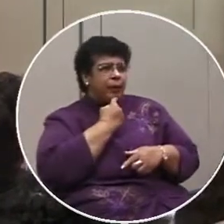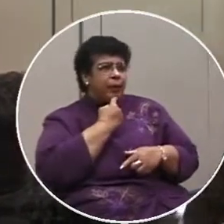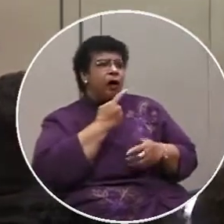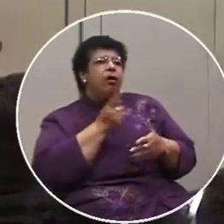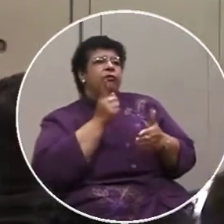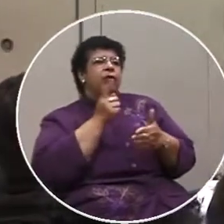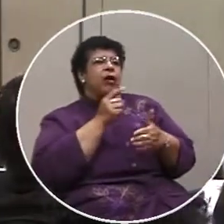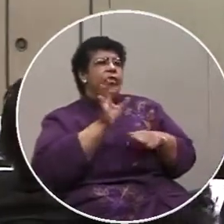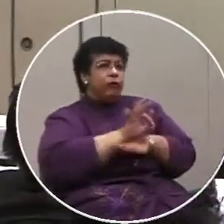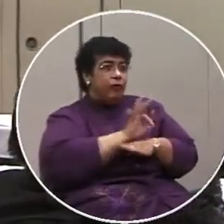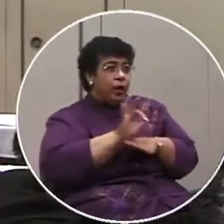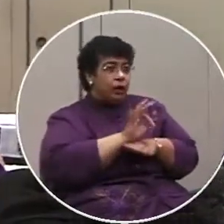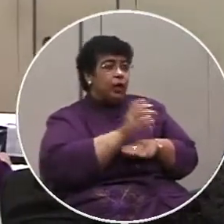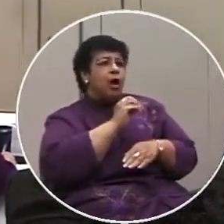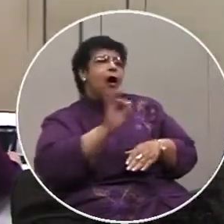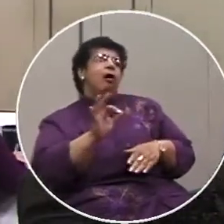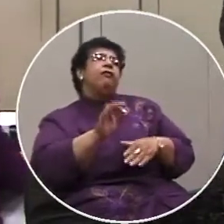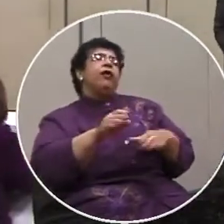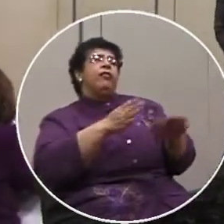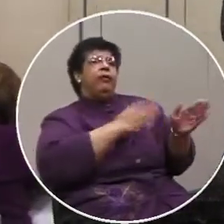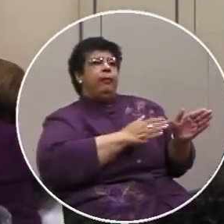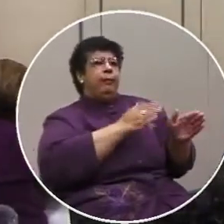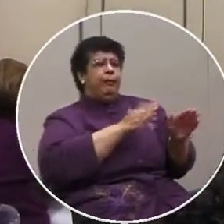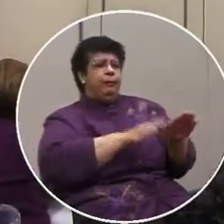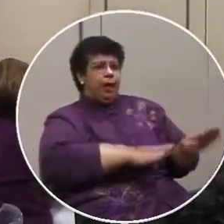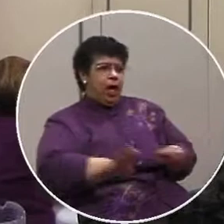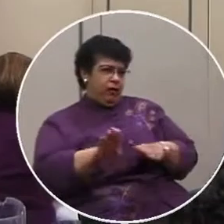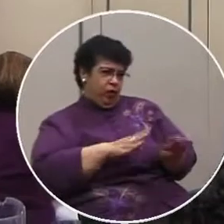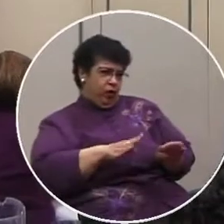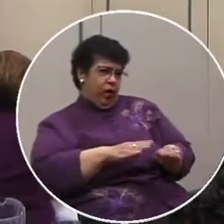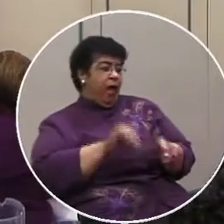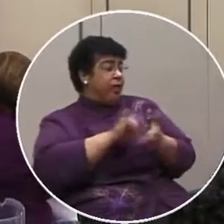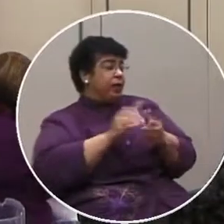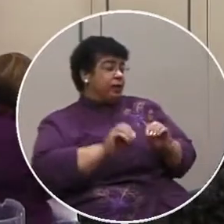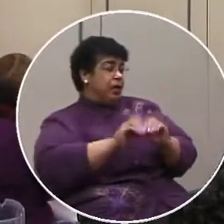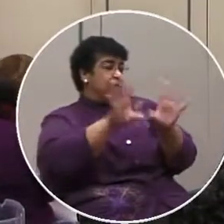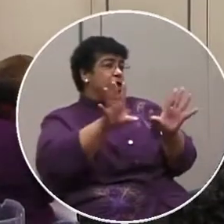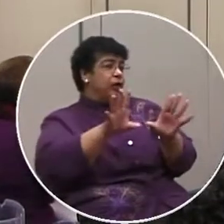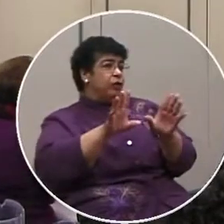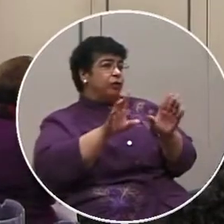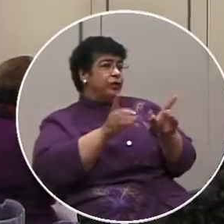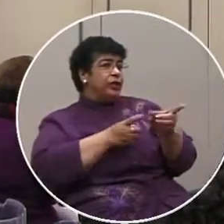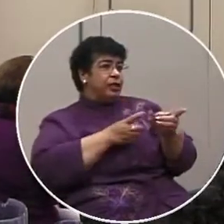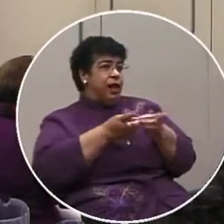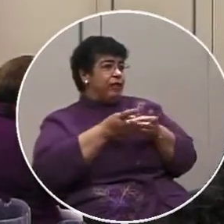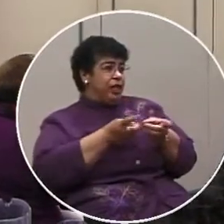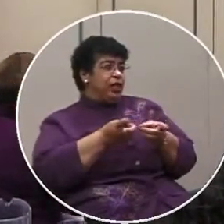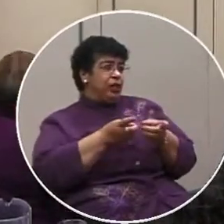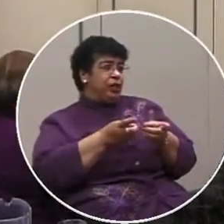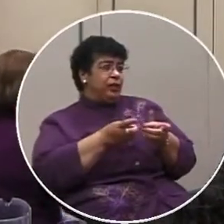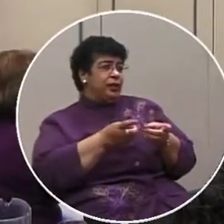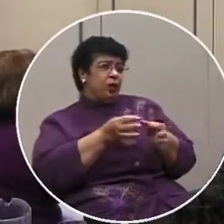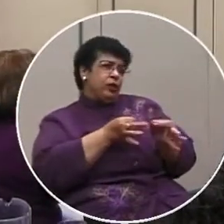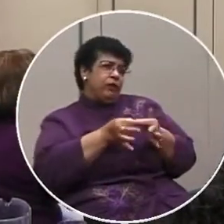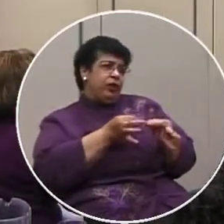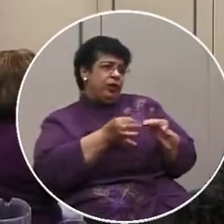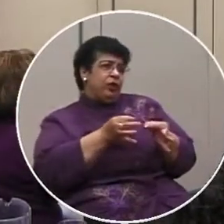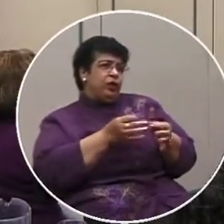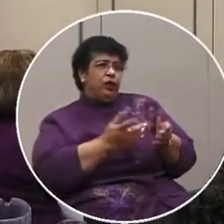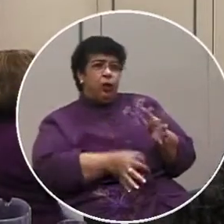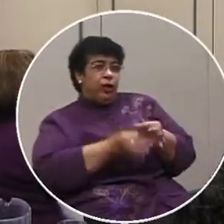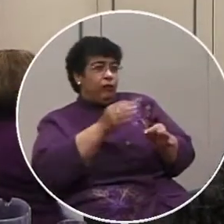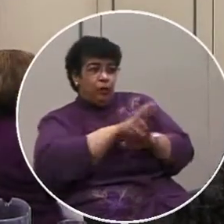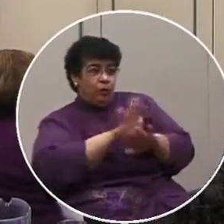function of the behavior. Okay? Clear operational definition. If you don't have a clear operational definition, stop